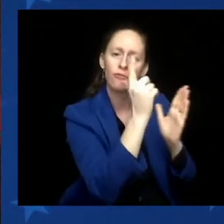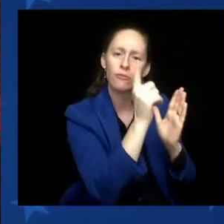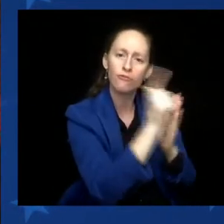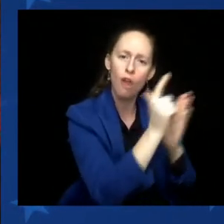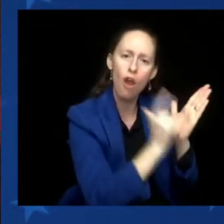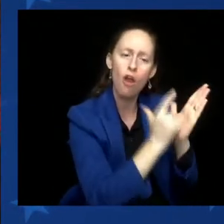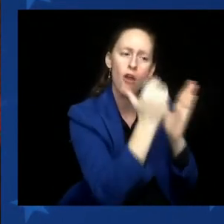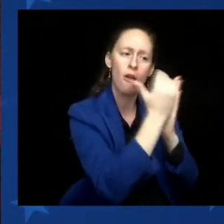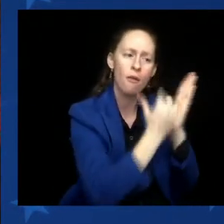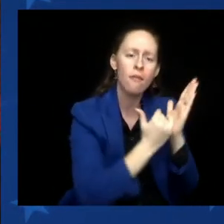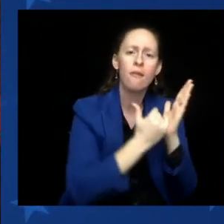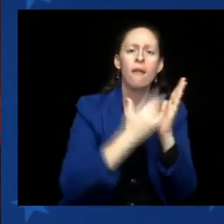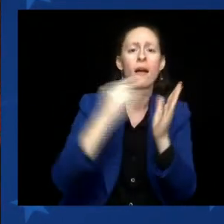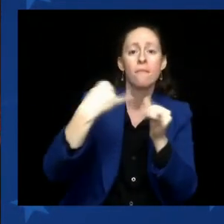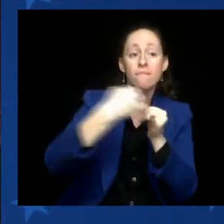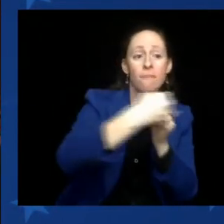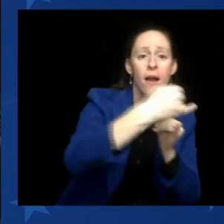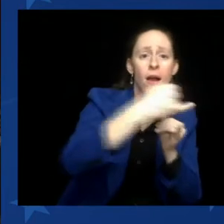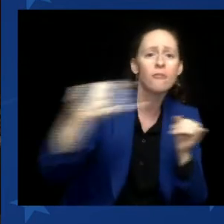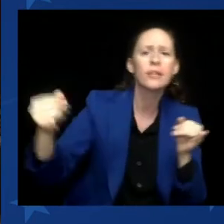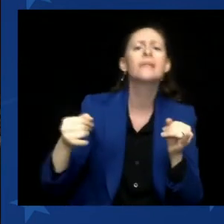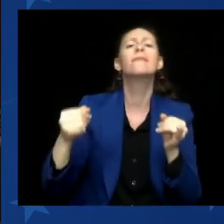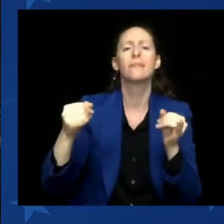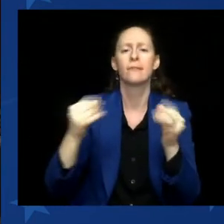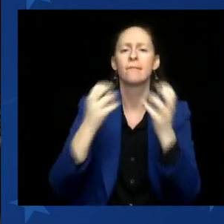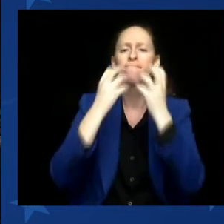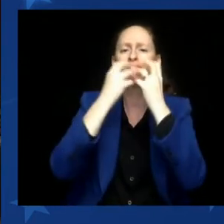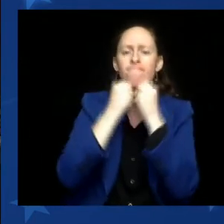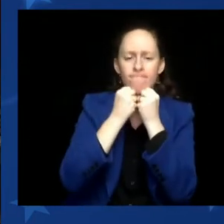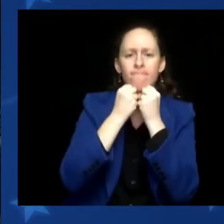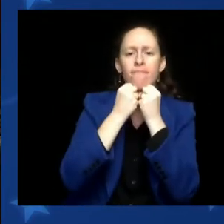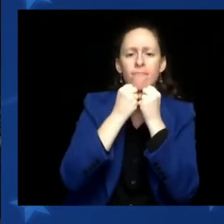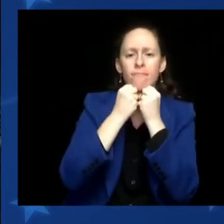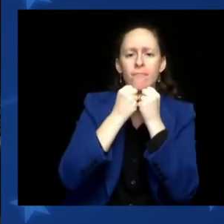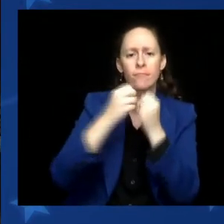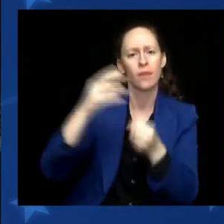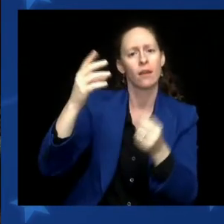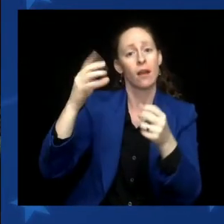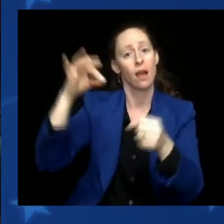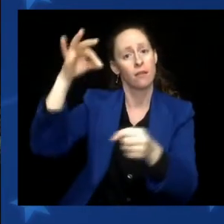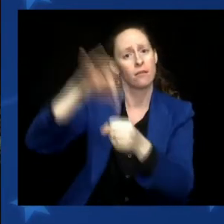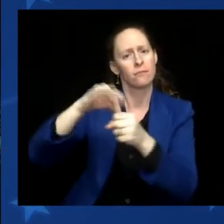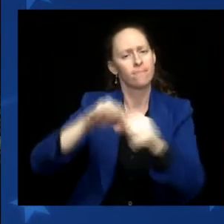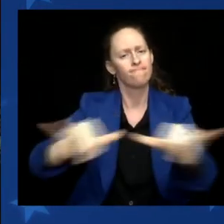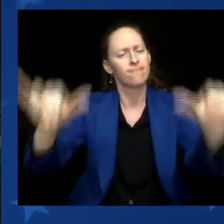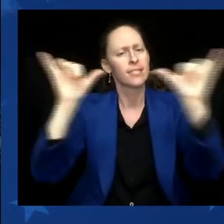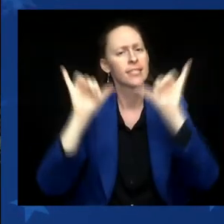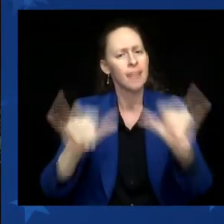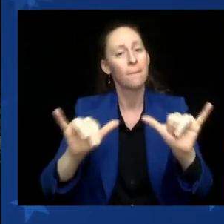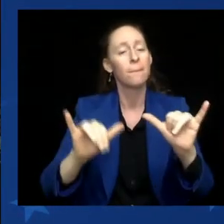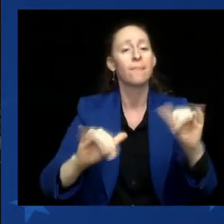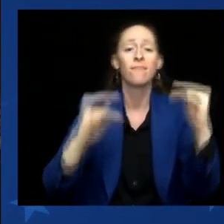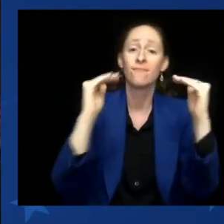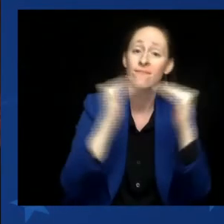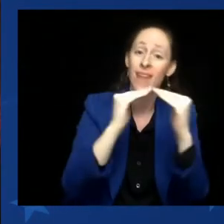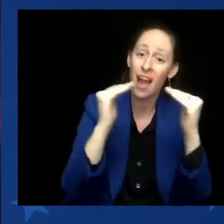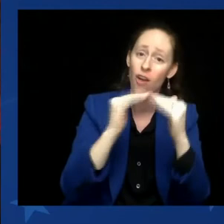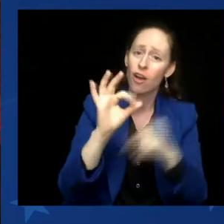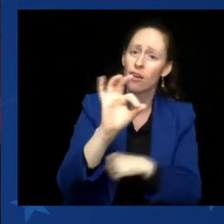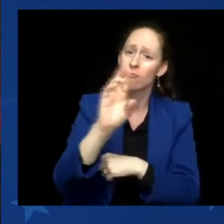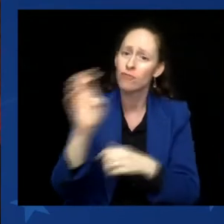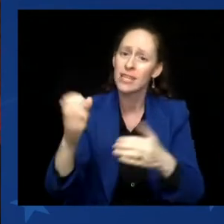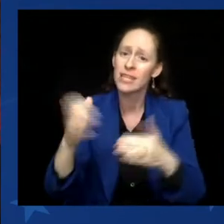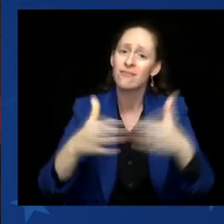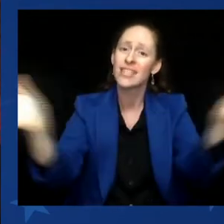if we, the people, see politics not as total war, but mediation of our